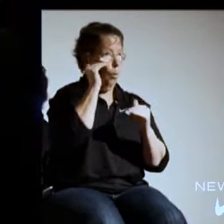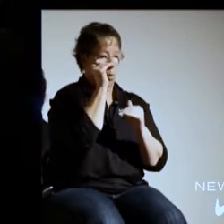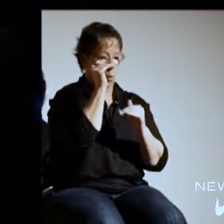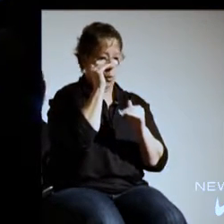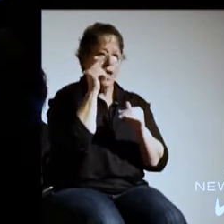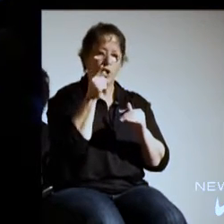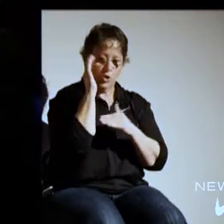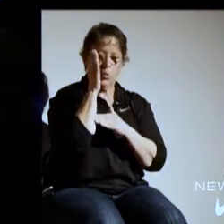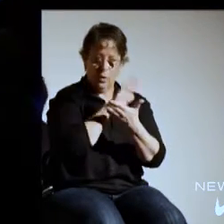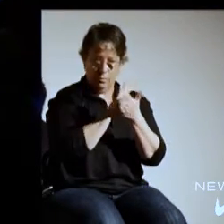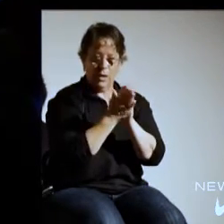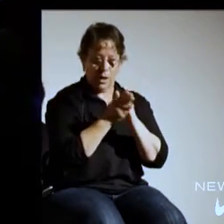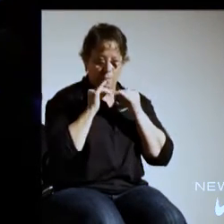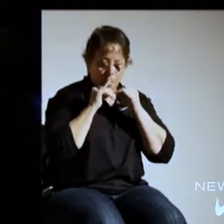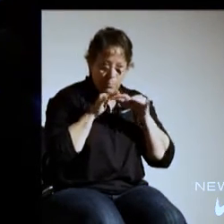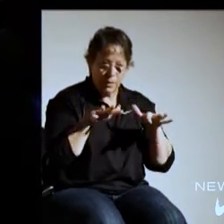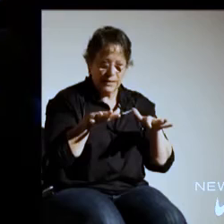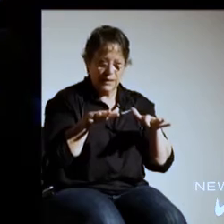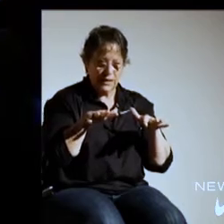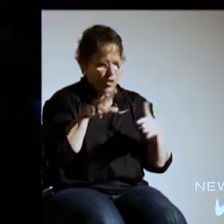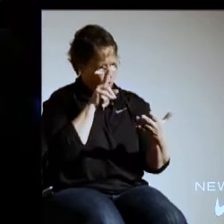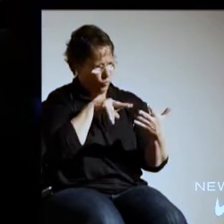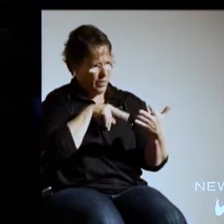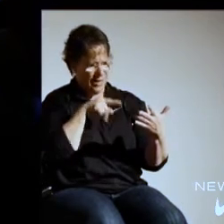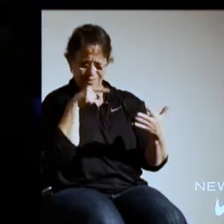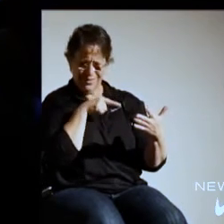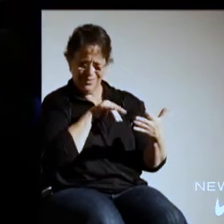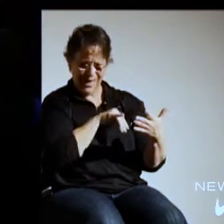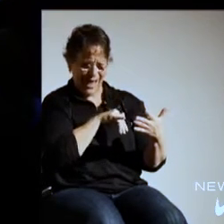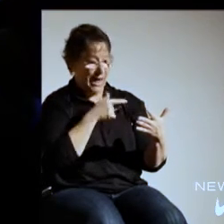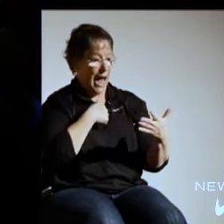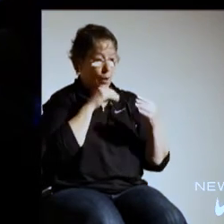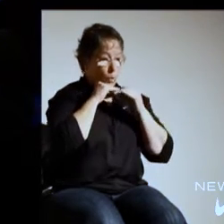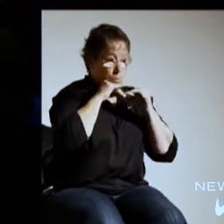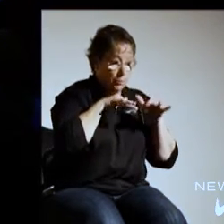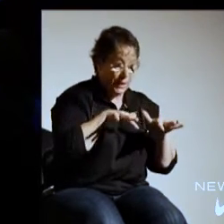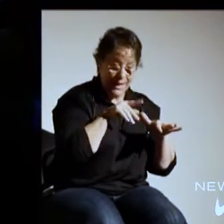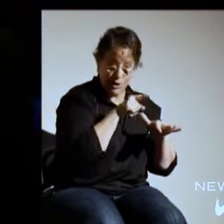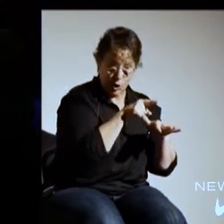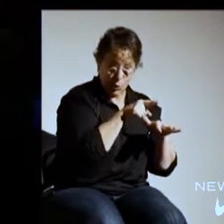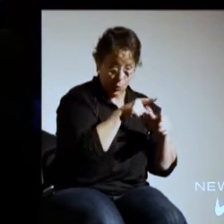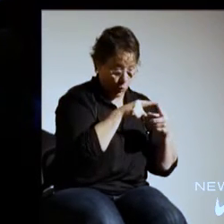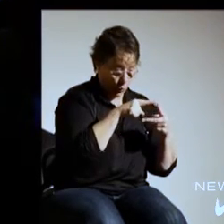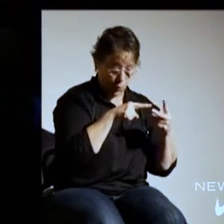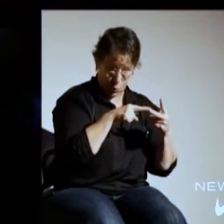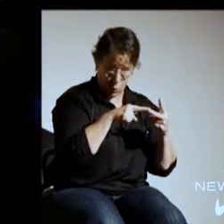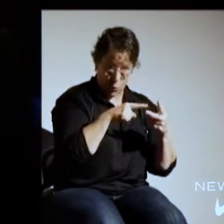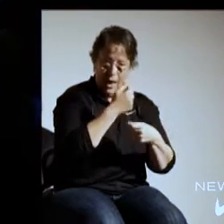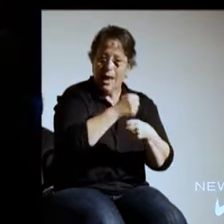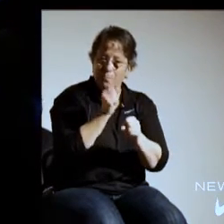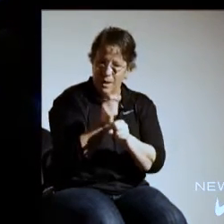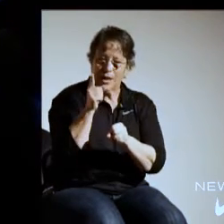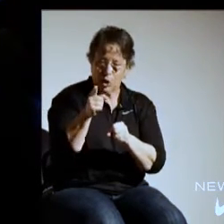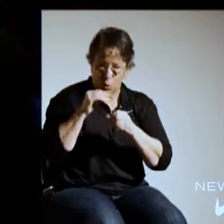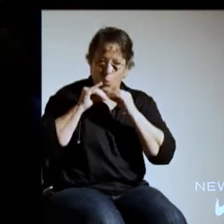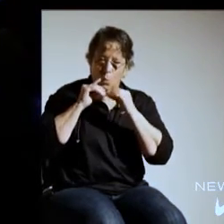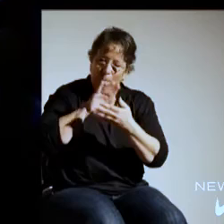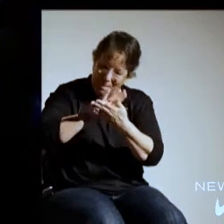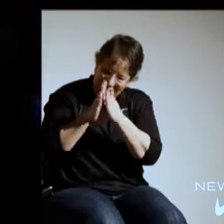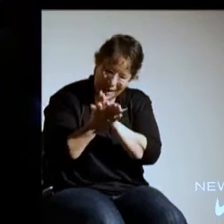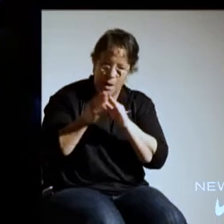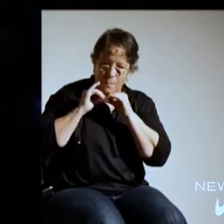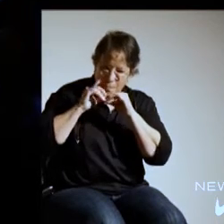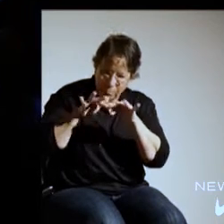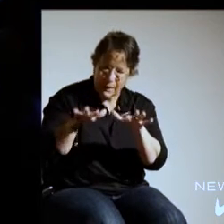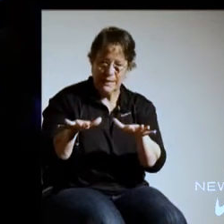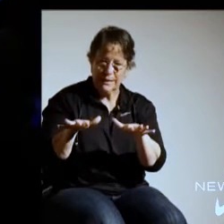a blessing. Look at those two things. I will bless you. I will make you a blessing. Has God